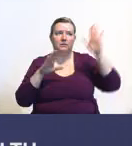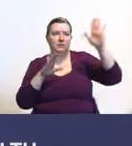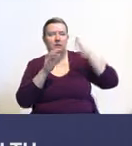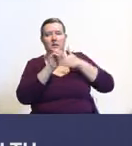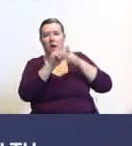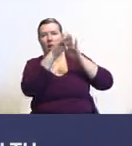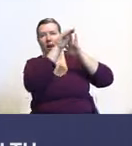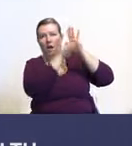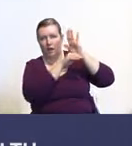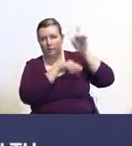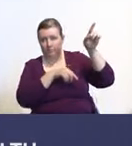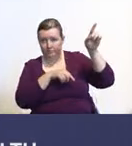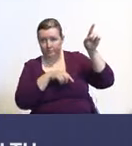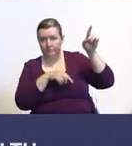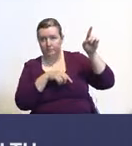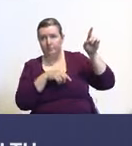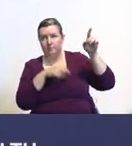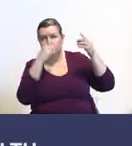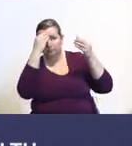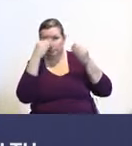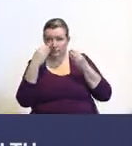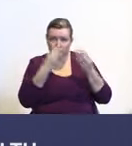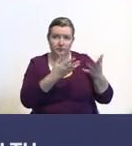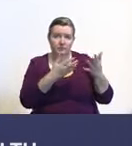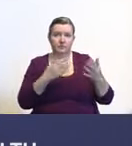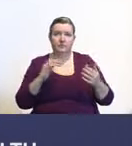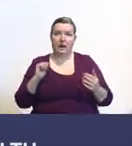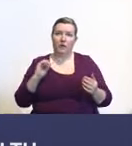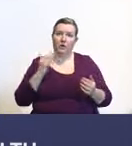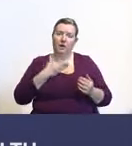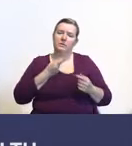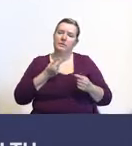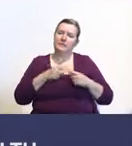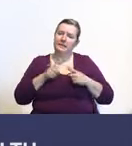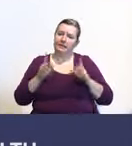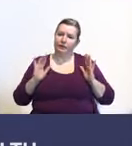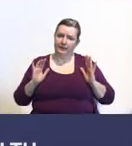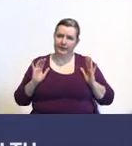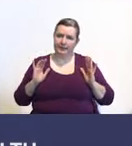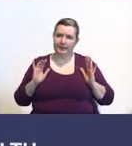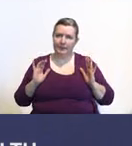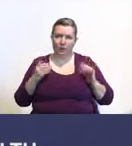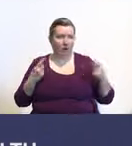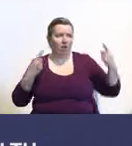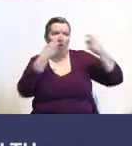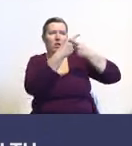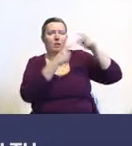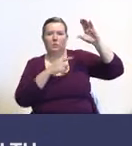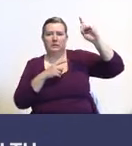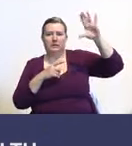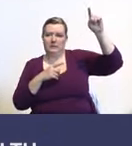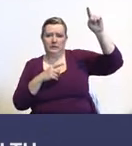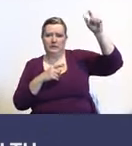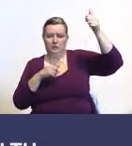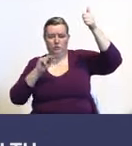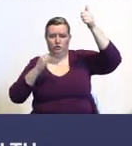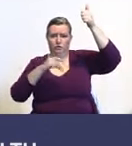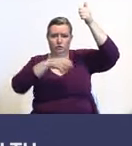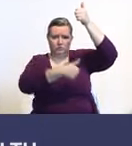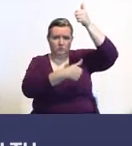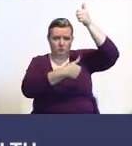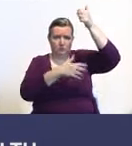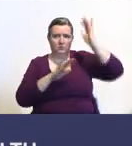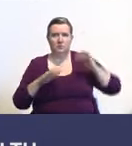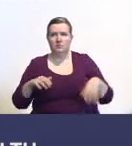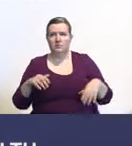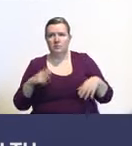different than we had before, and I want to make sure that our executive orders are not inconsistent with that guidance. So can you bear with us on that one?